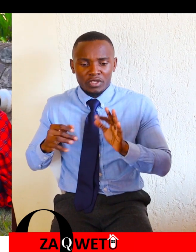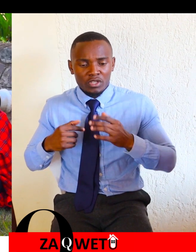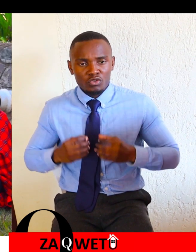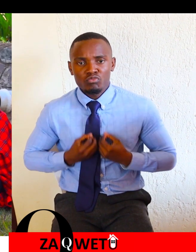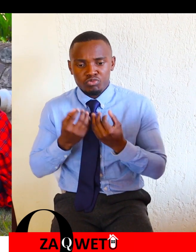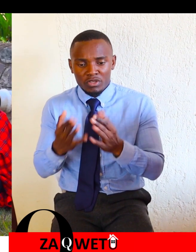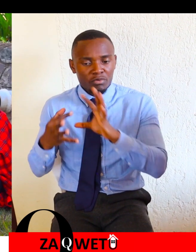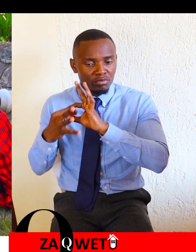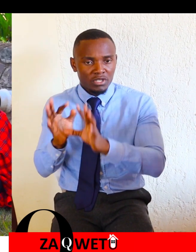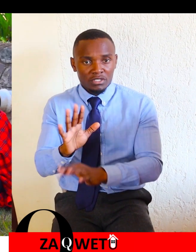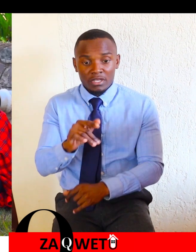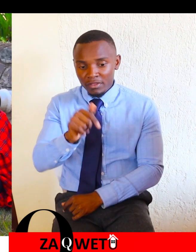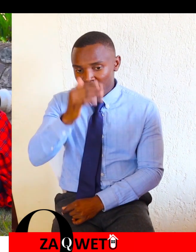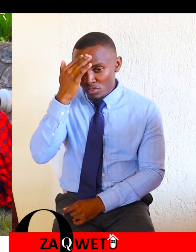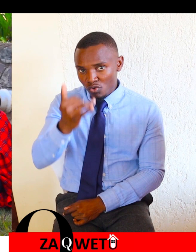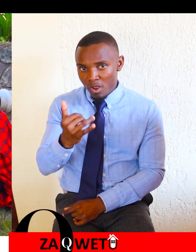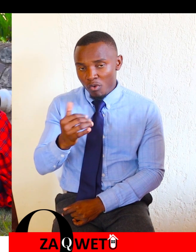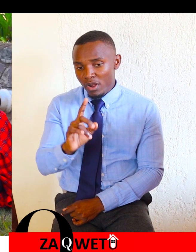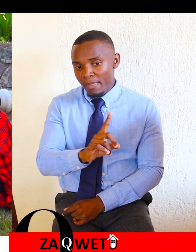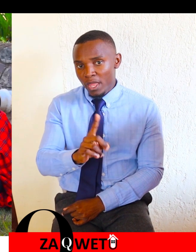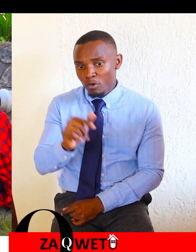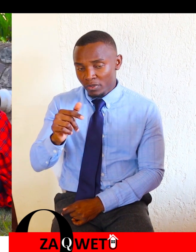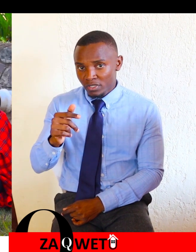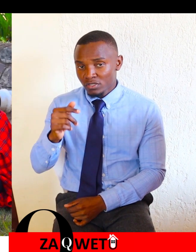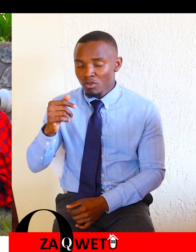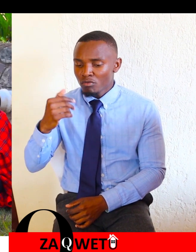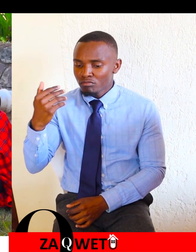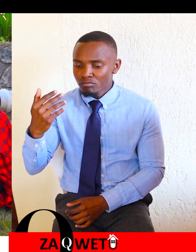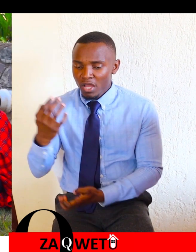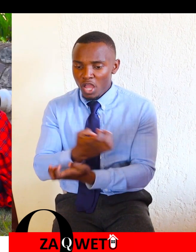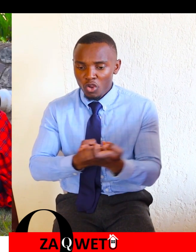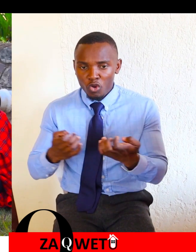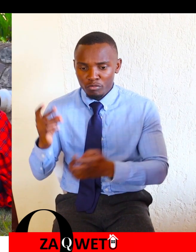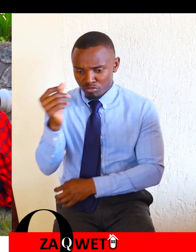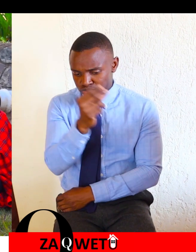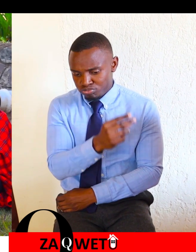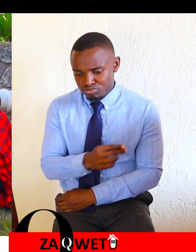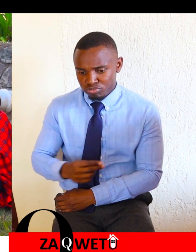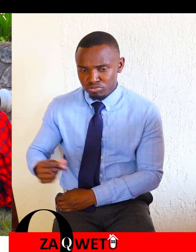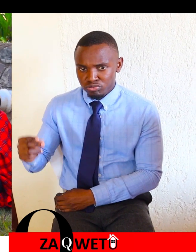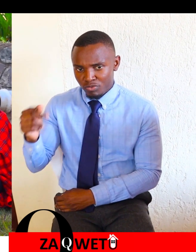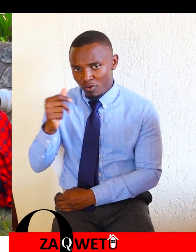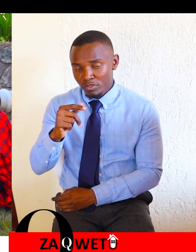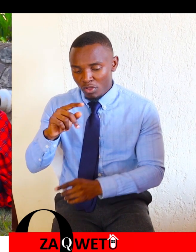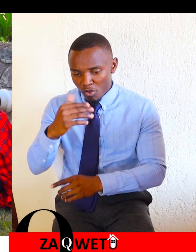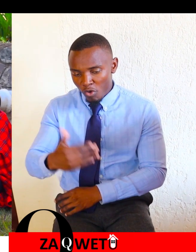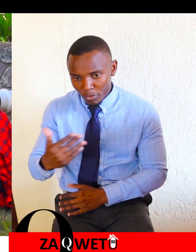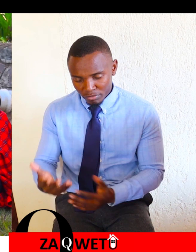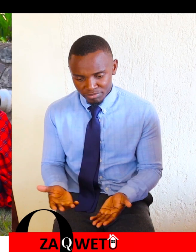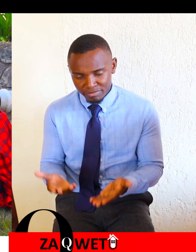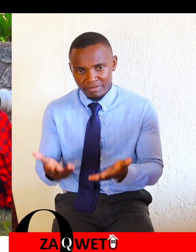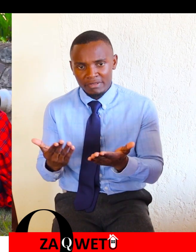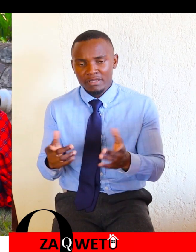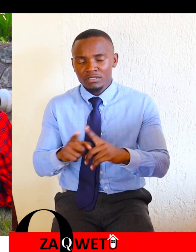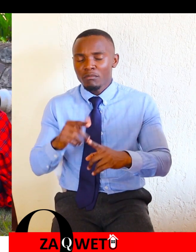Yeah. And that's the reason why Nairobi is a 24-hour economy. It keeps on